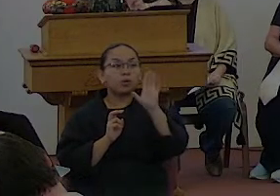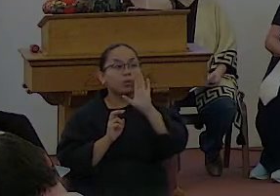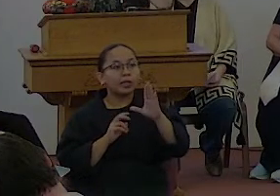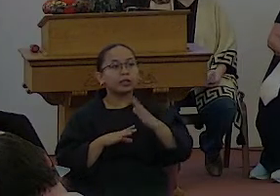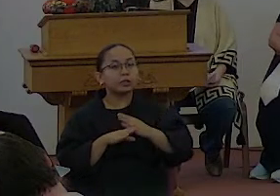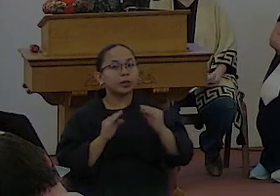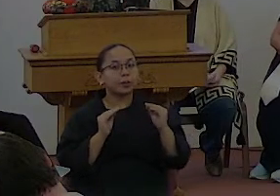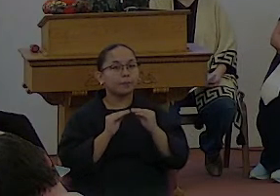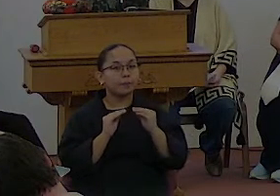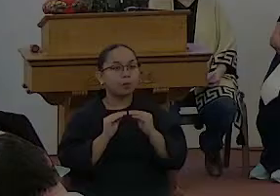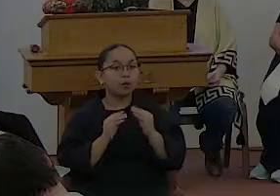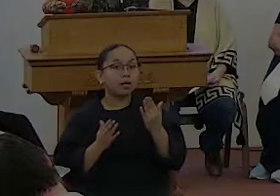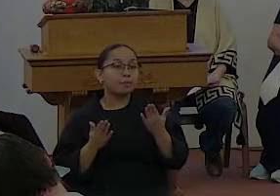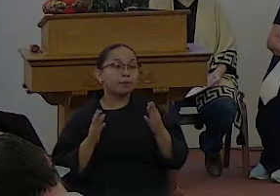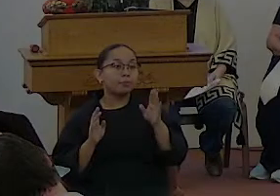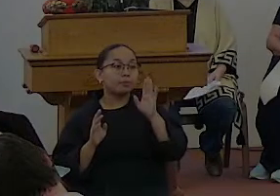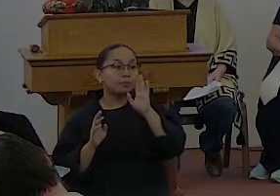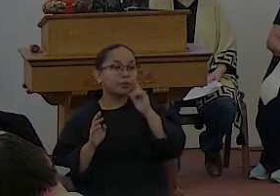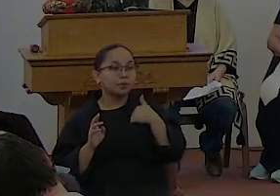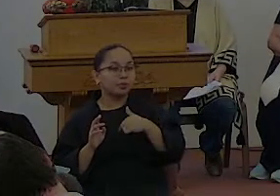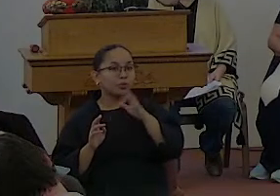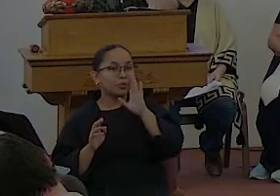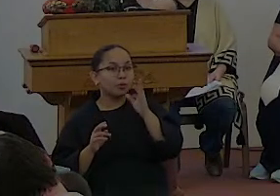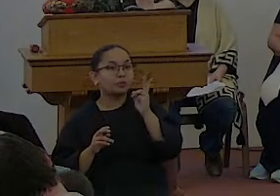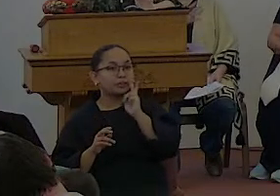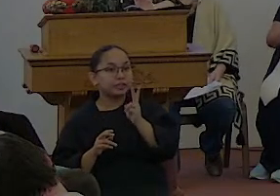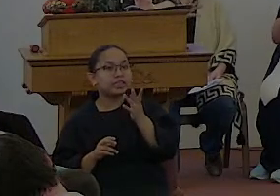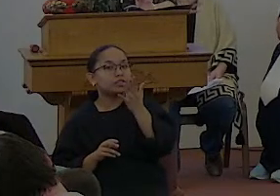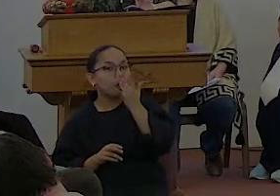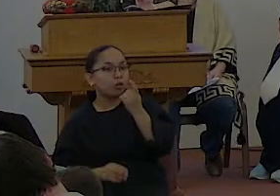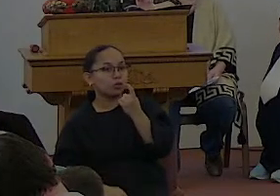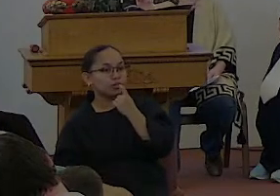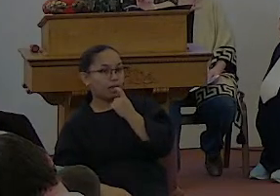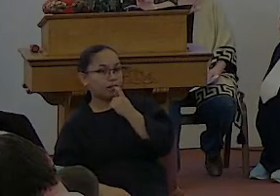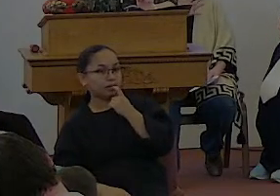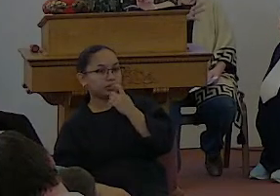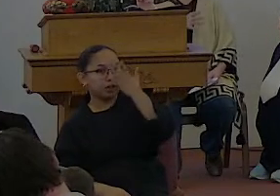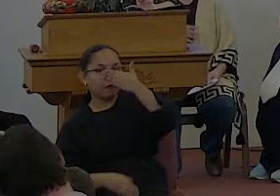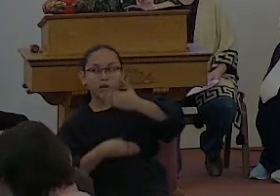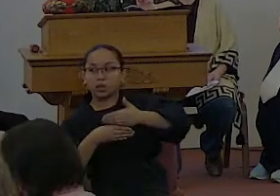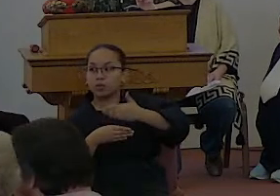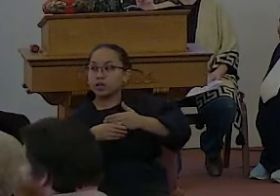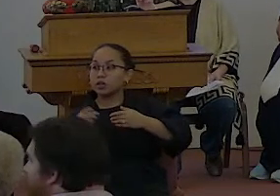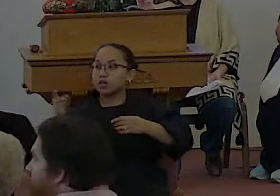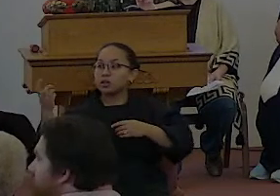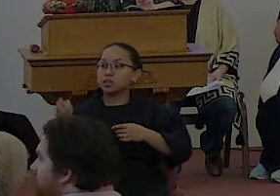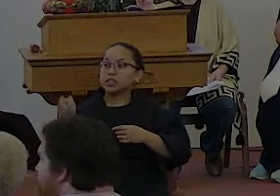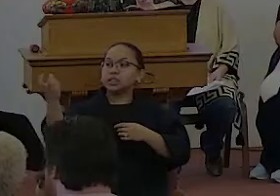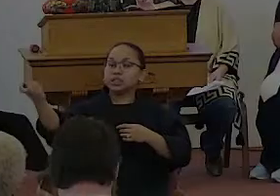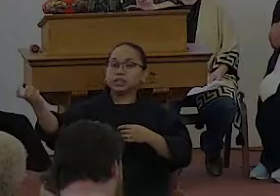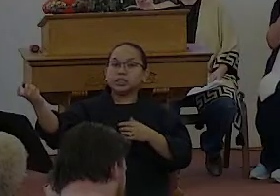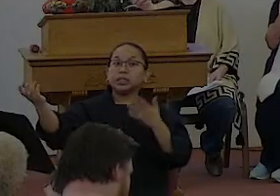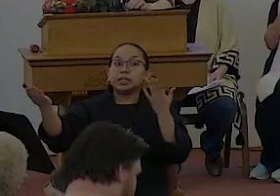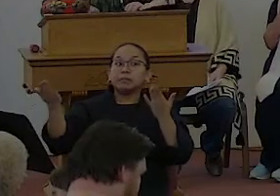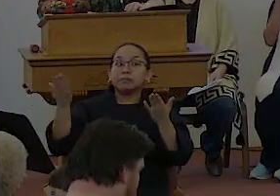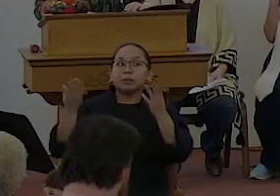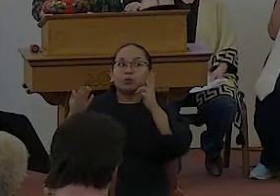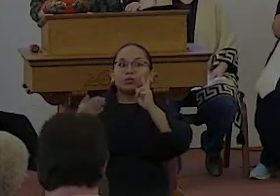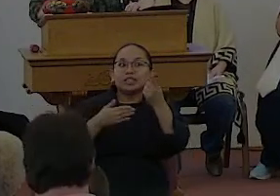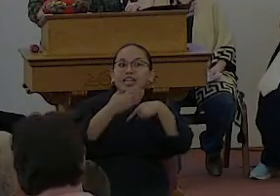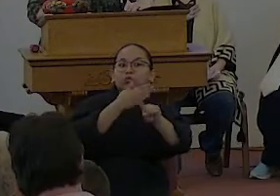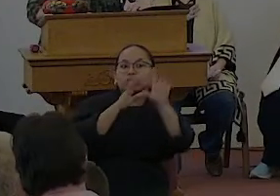to actually see colored glass in those windows. Is that correct, Joel? You may even be able to see them next Sunday. Oh, my